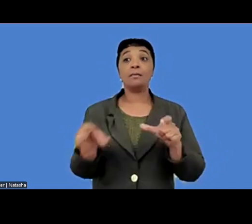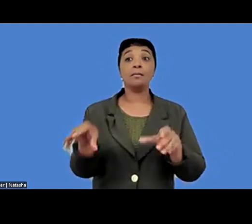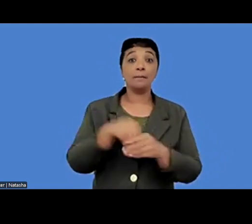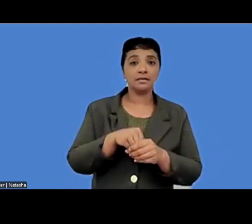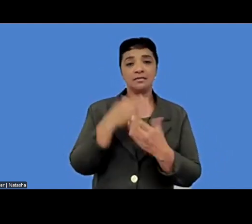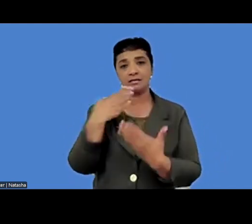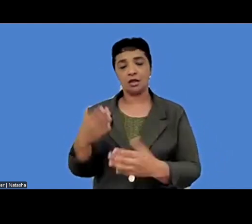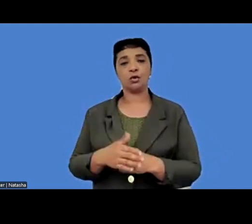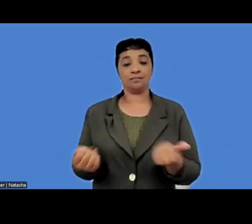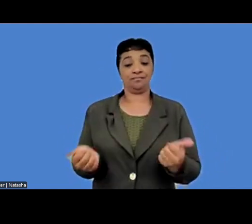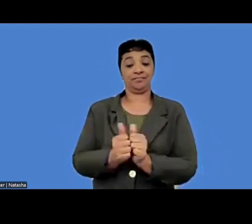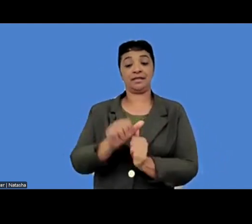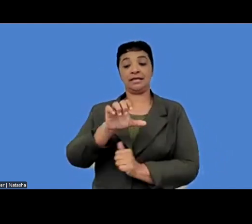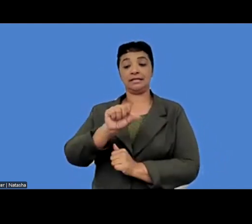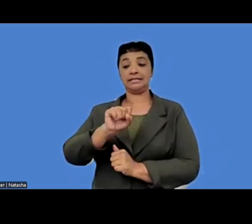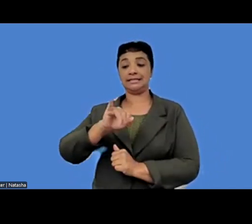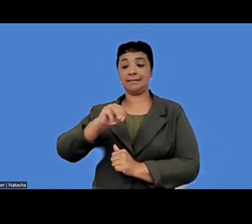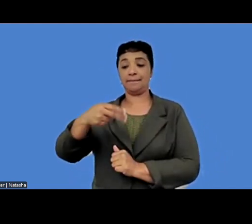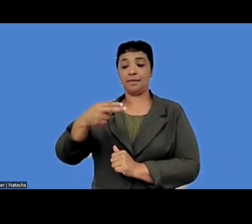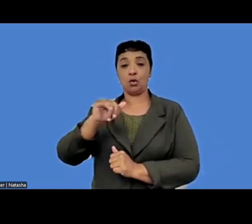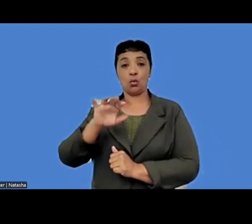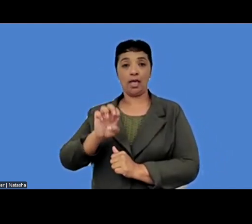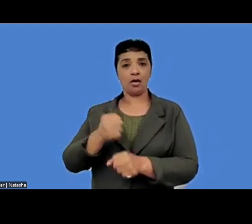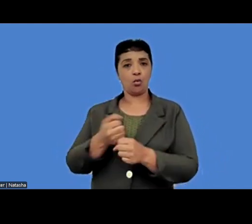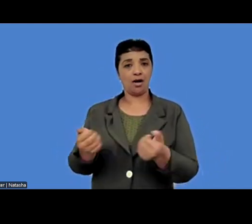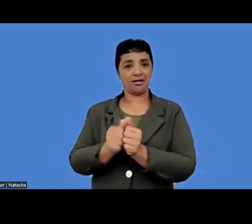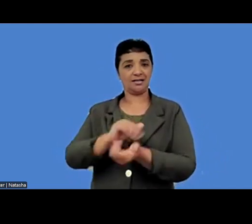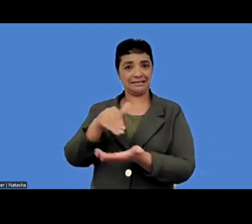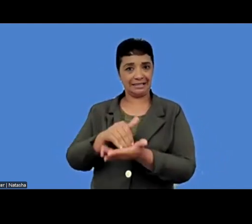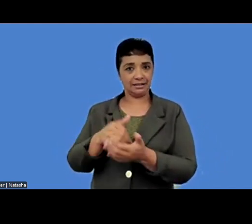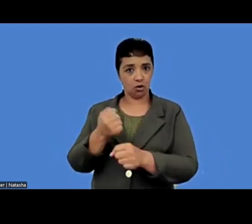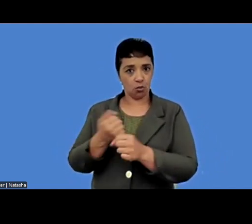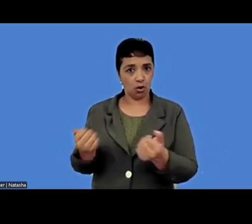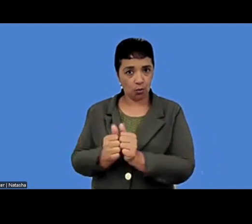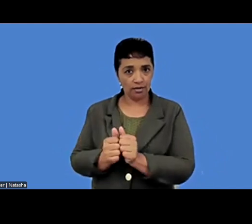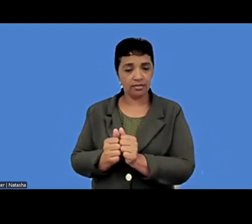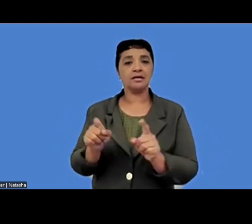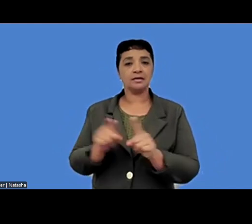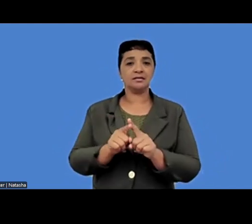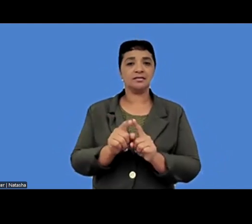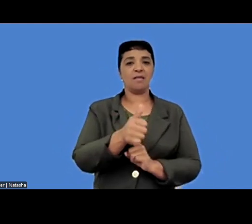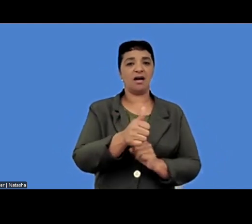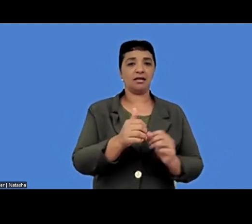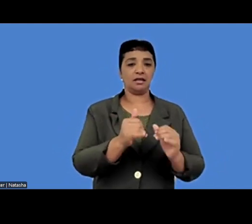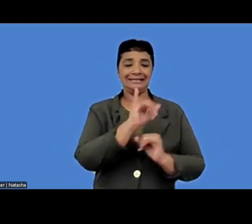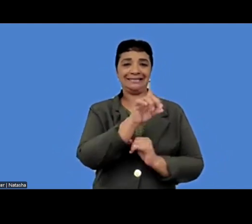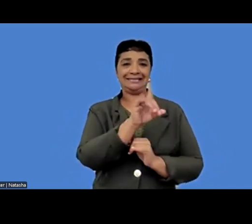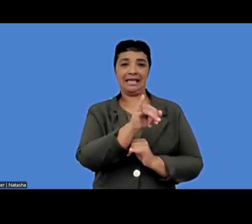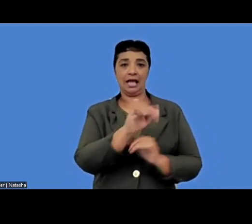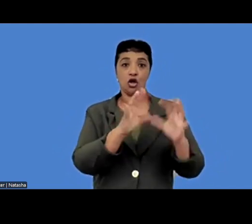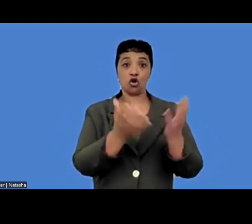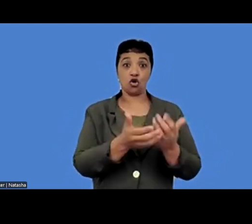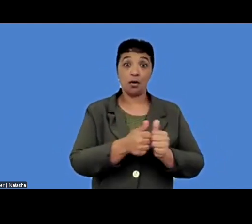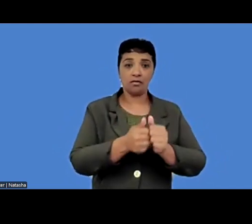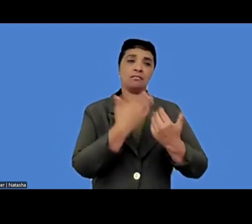my colleague at the center, and my colleagues from the Global Coalition on Deinstitutionalization for all of the